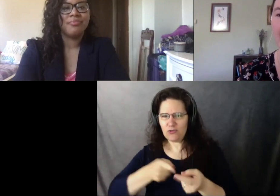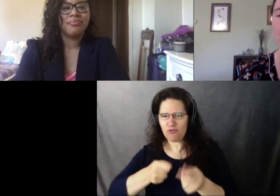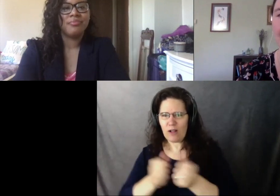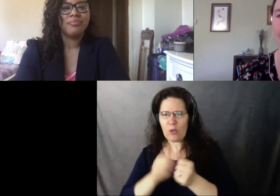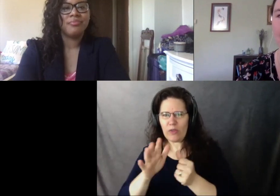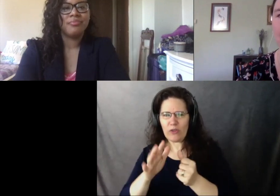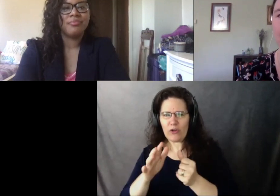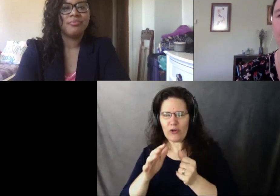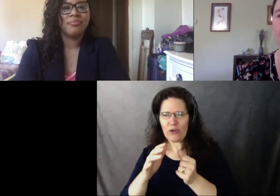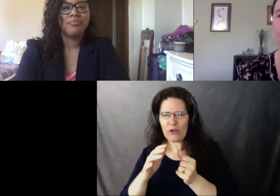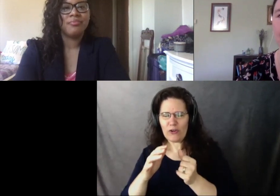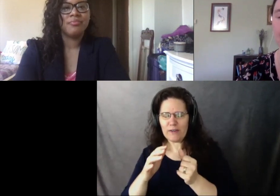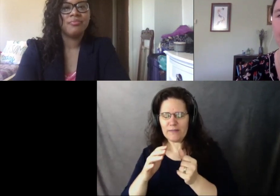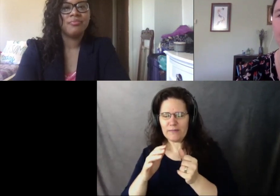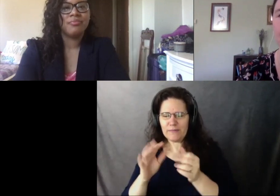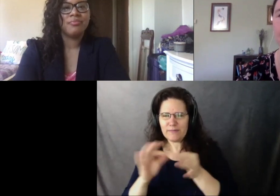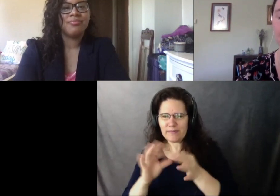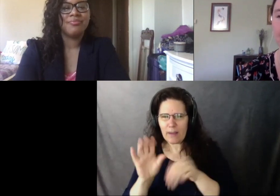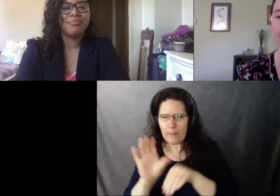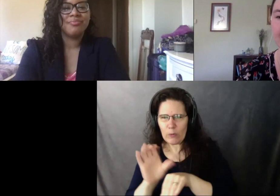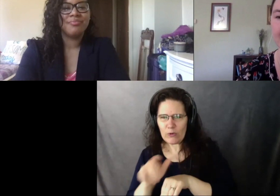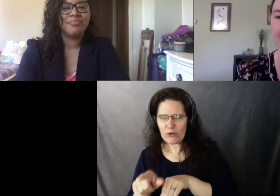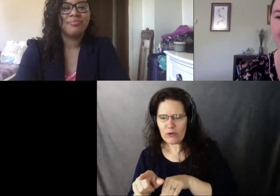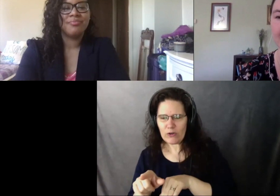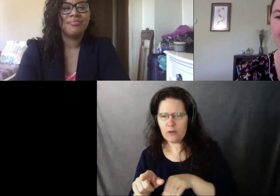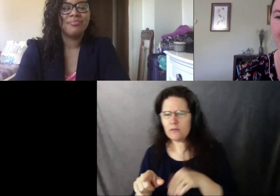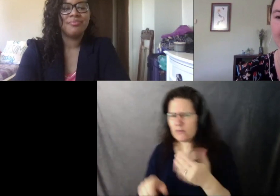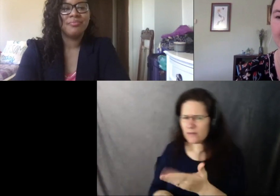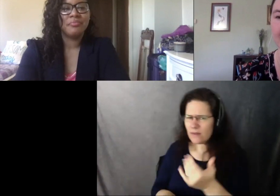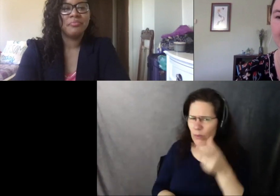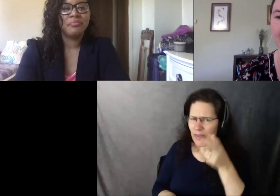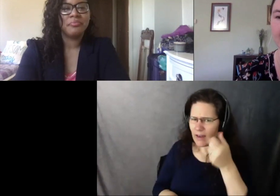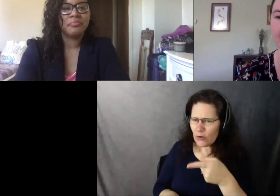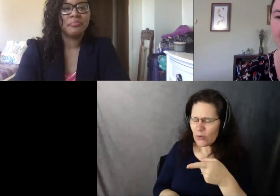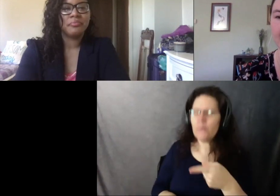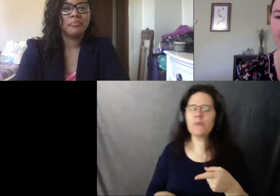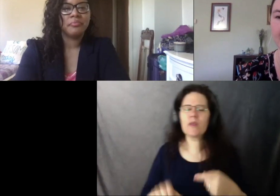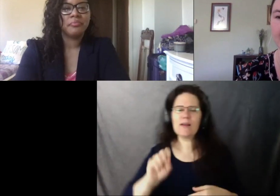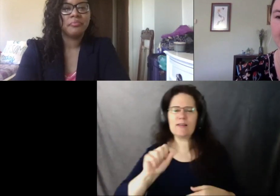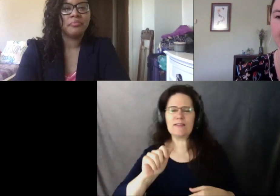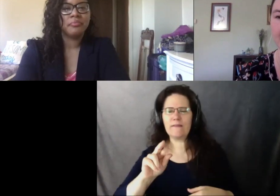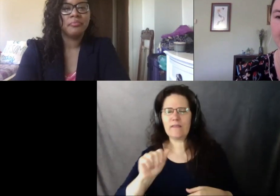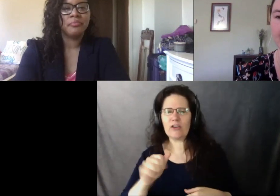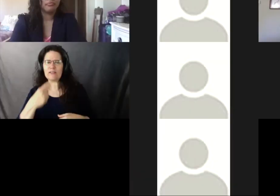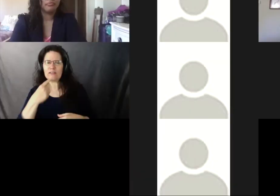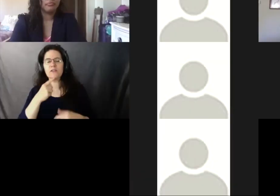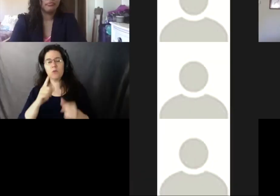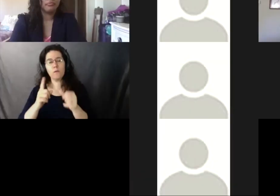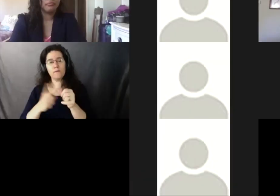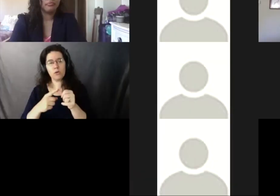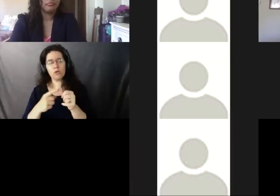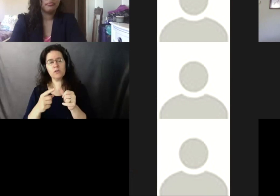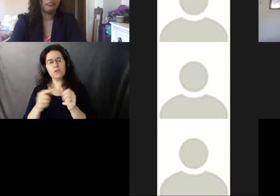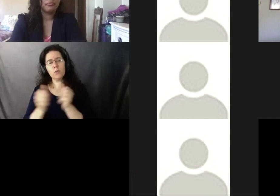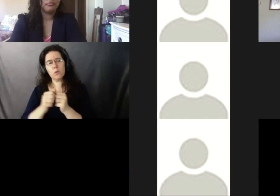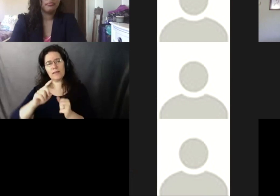Go ahead, we can hear you. Okay. So the first phase was disability, they were at home and they were